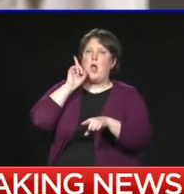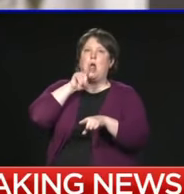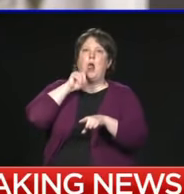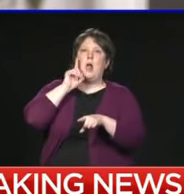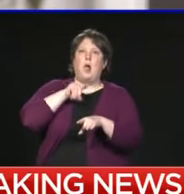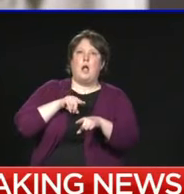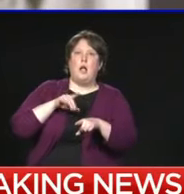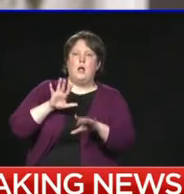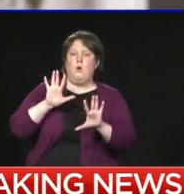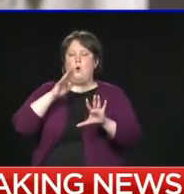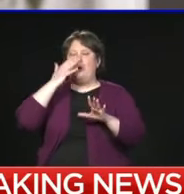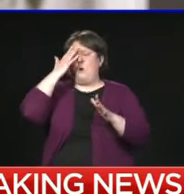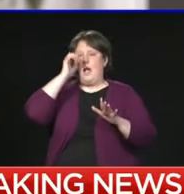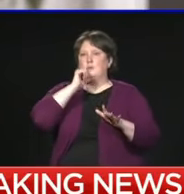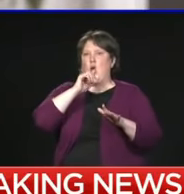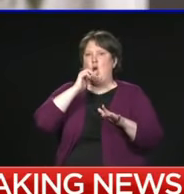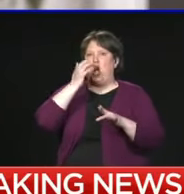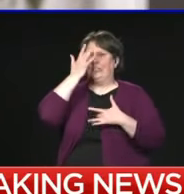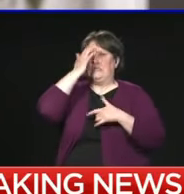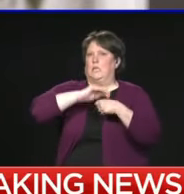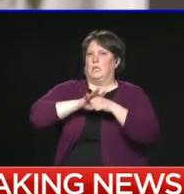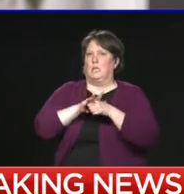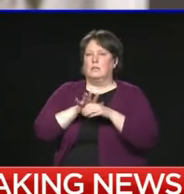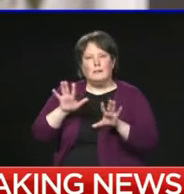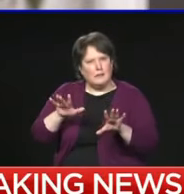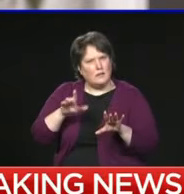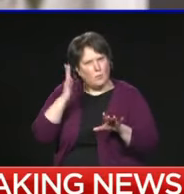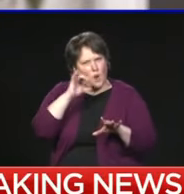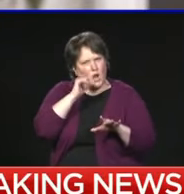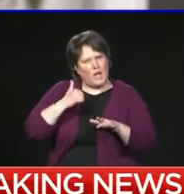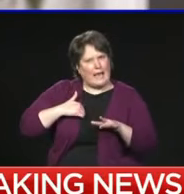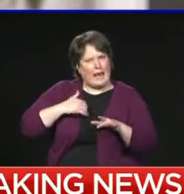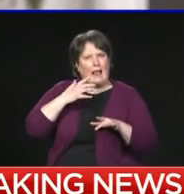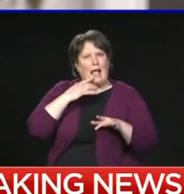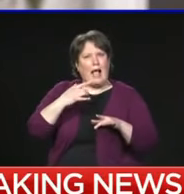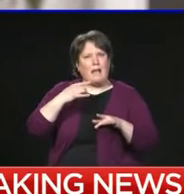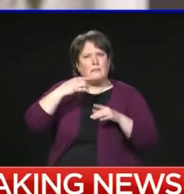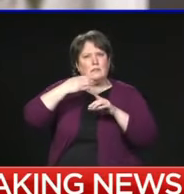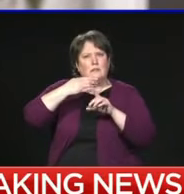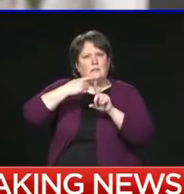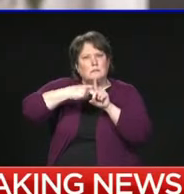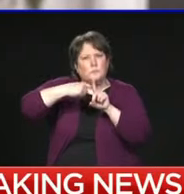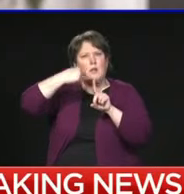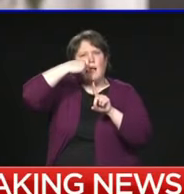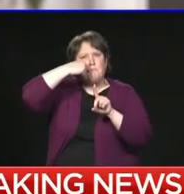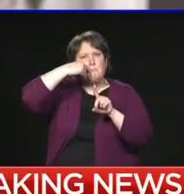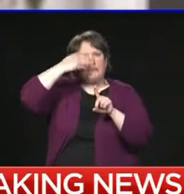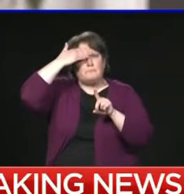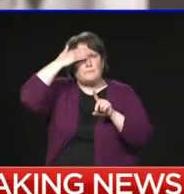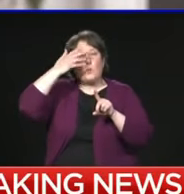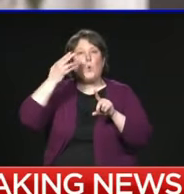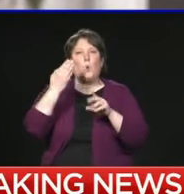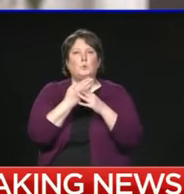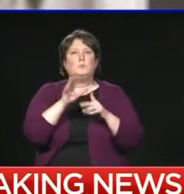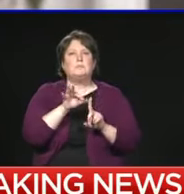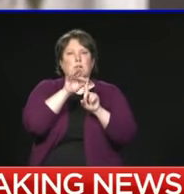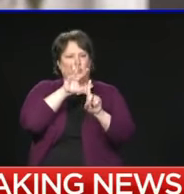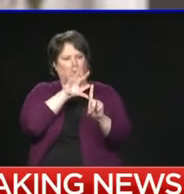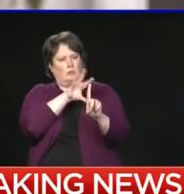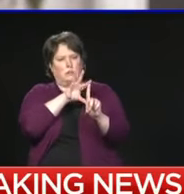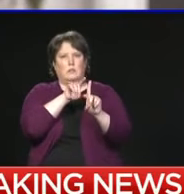airport screening. Why does Canada not test temperatures, screen air passengers for fever, or use thermal screening at